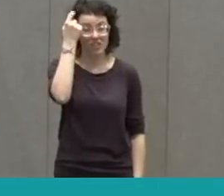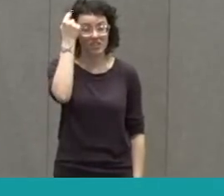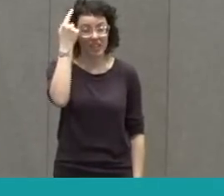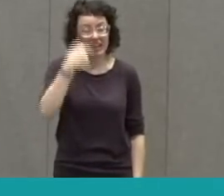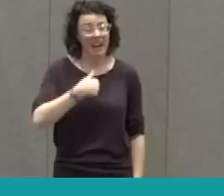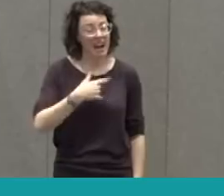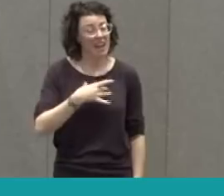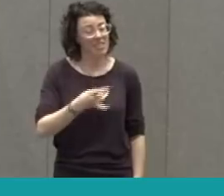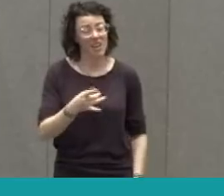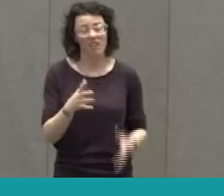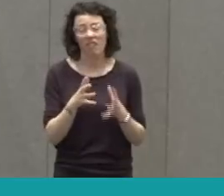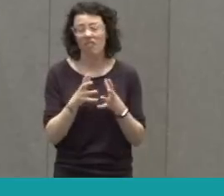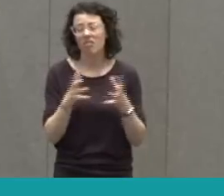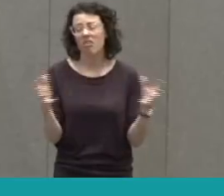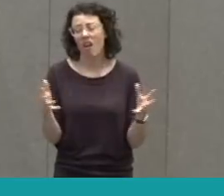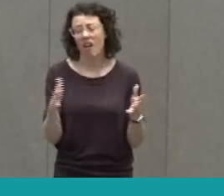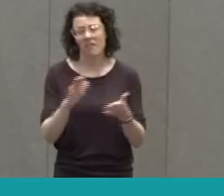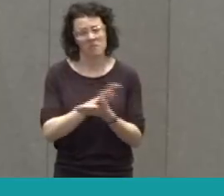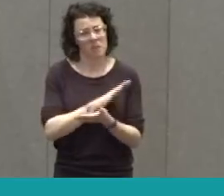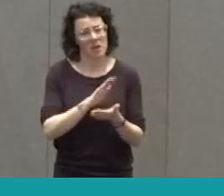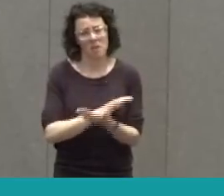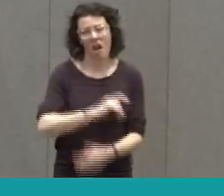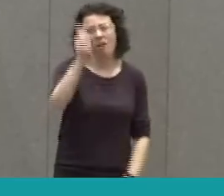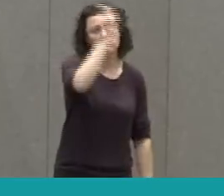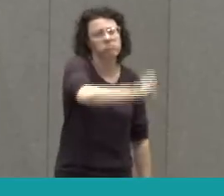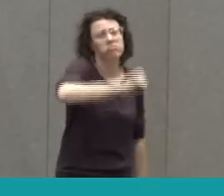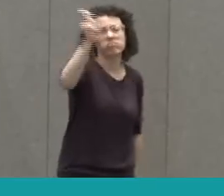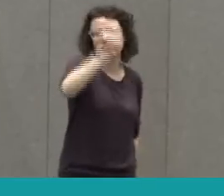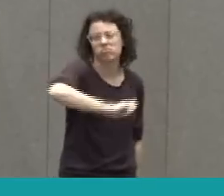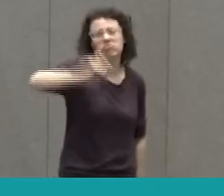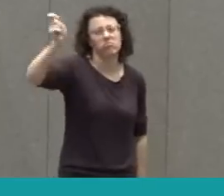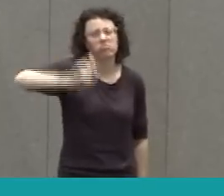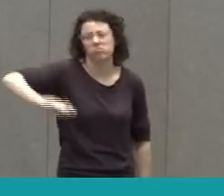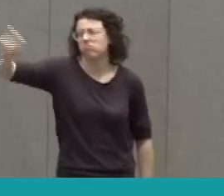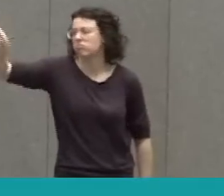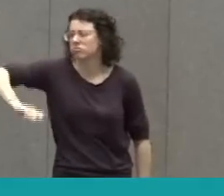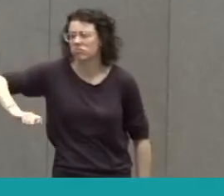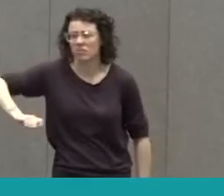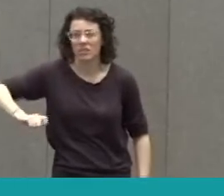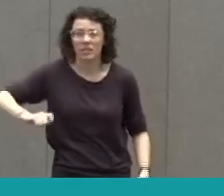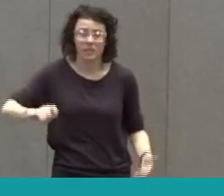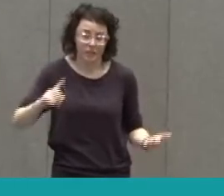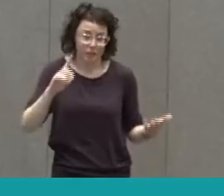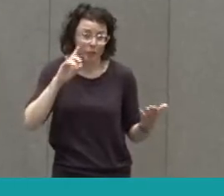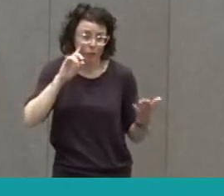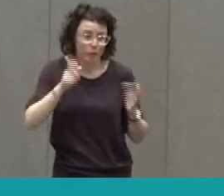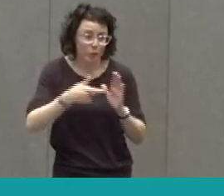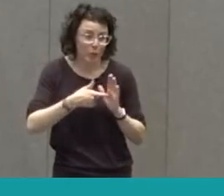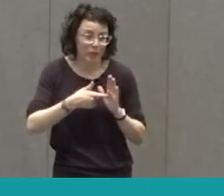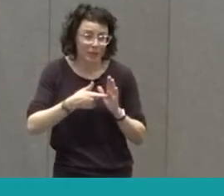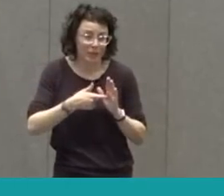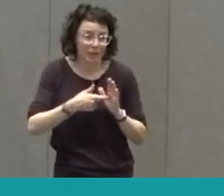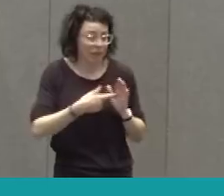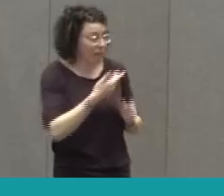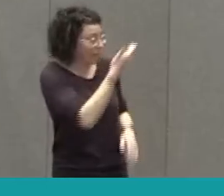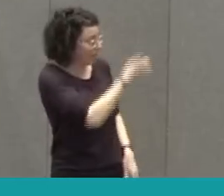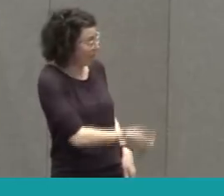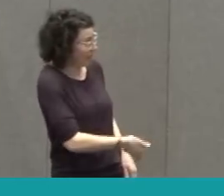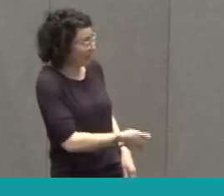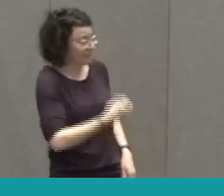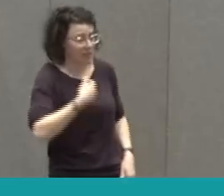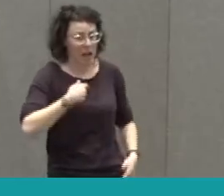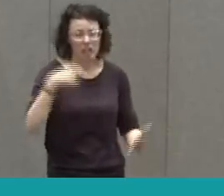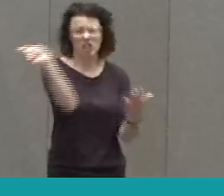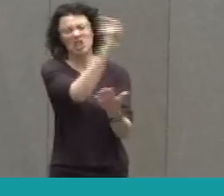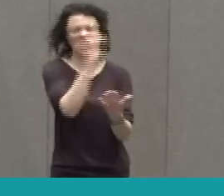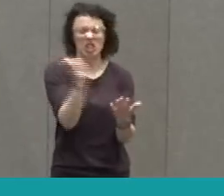of paper. I can't just not write around. As you can see with this one, I wrote all over the place, right? This is what math